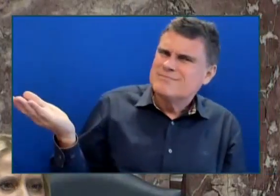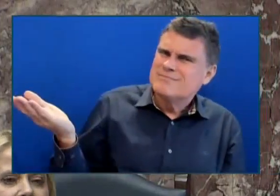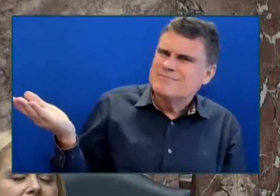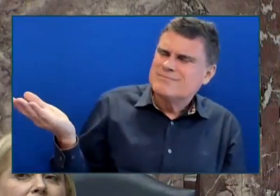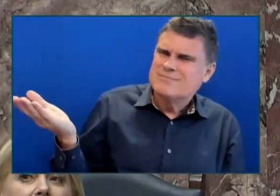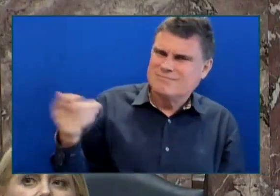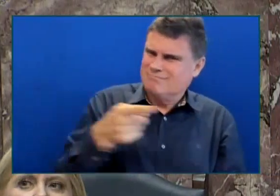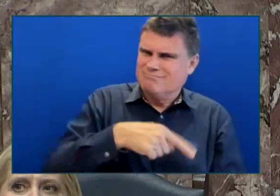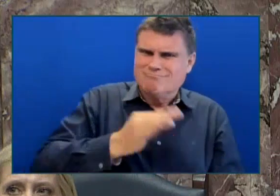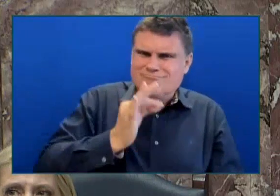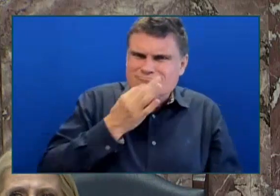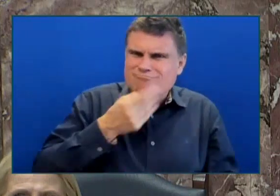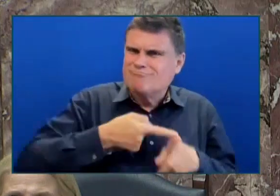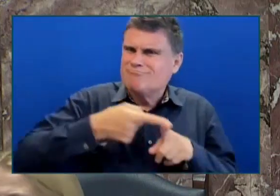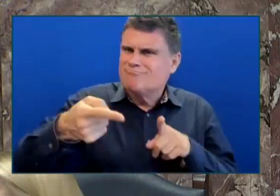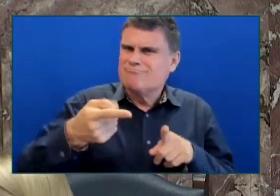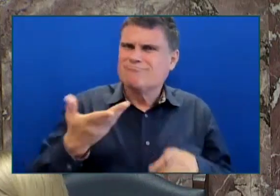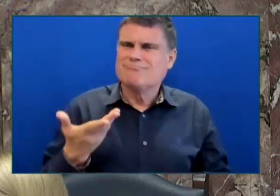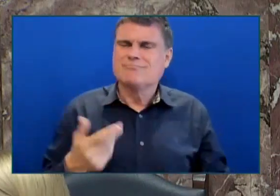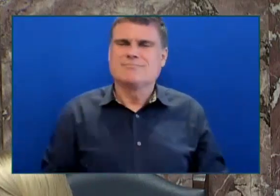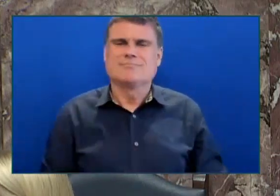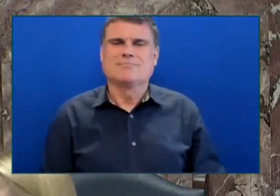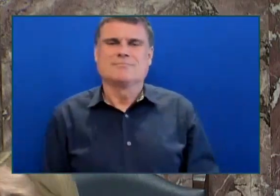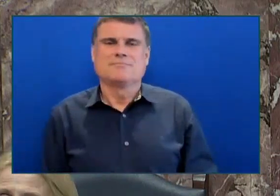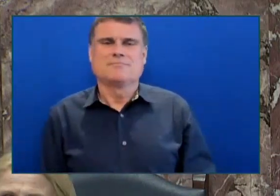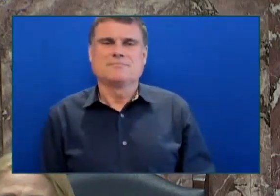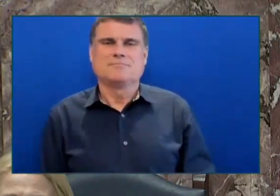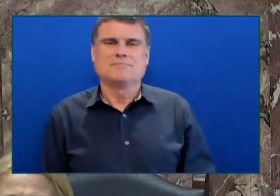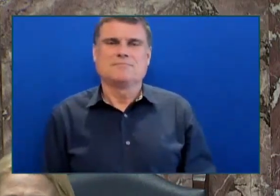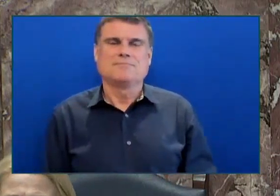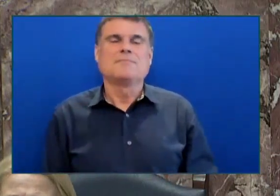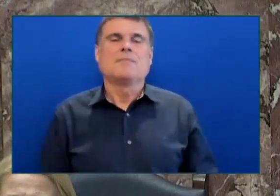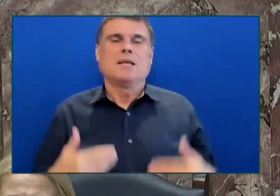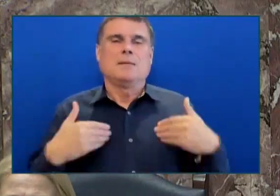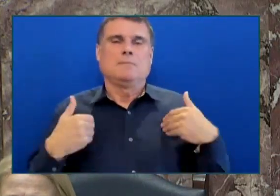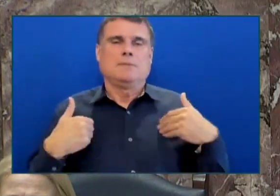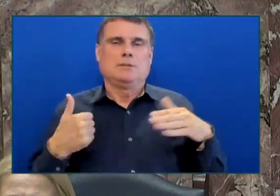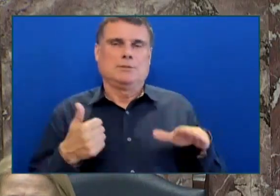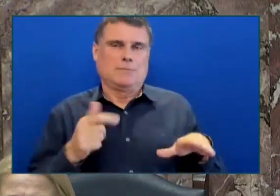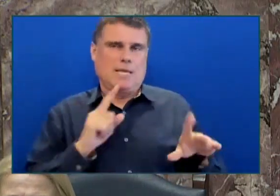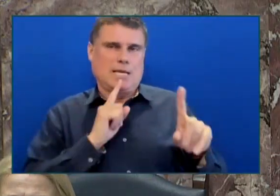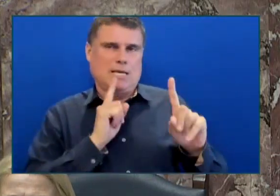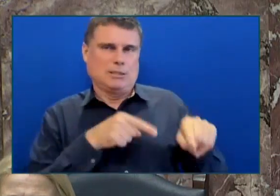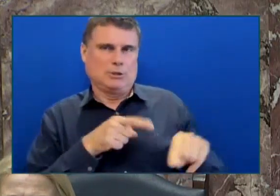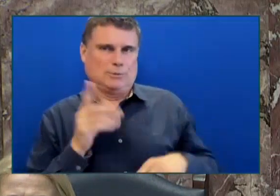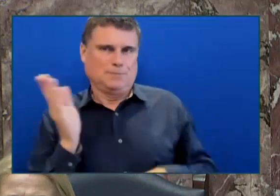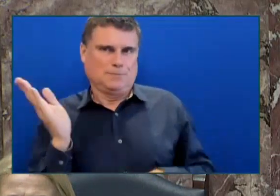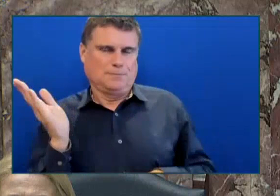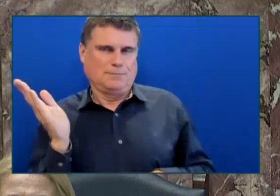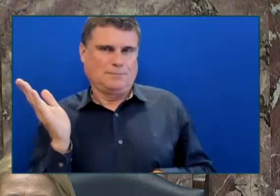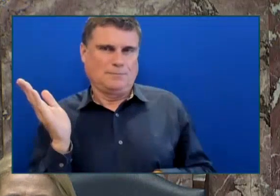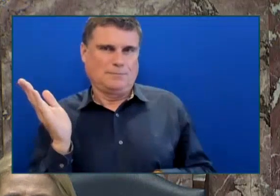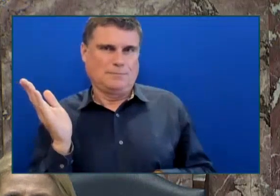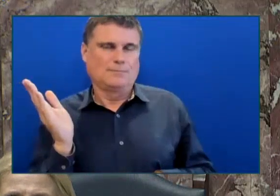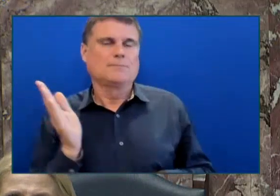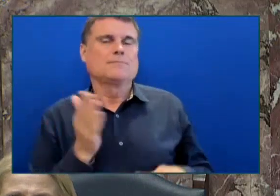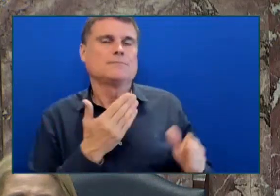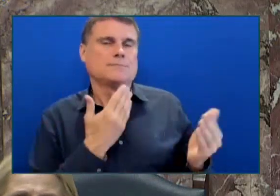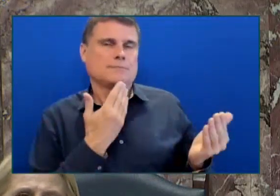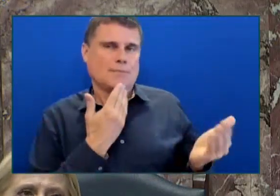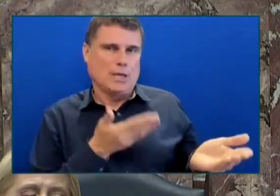Thank you very much, Honourable Speaker. And I want to be clear about the federal program